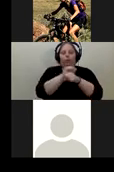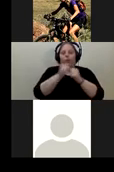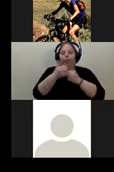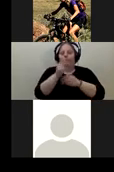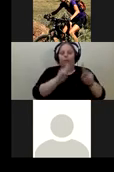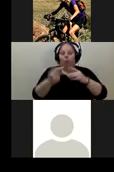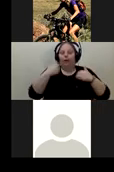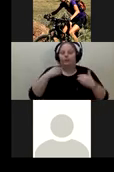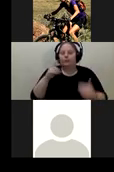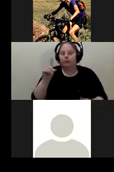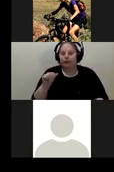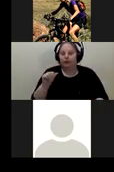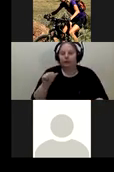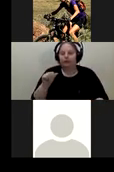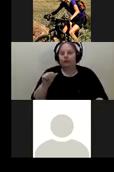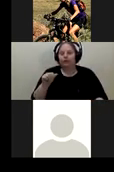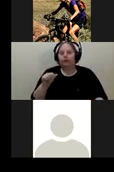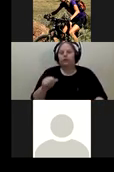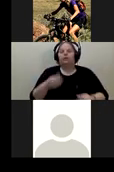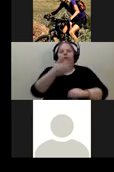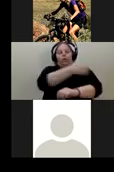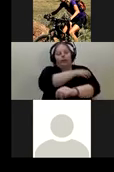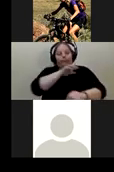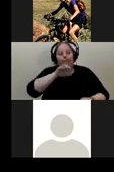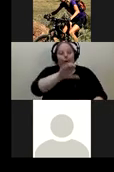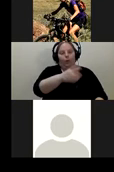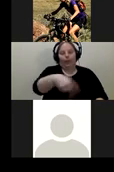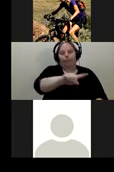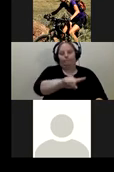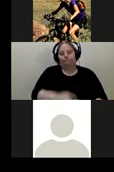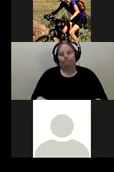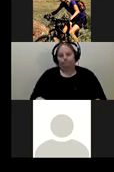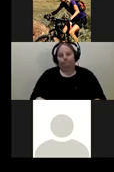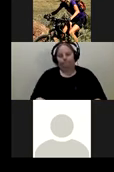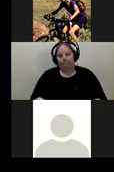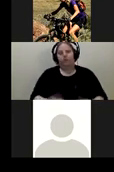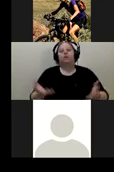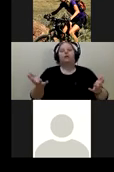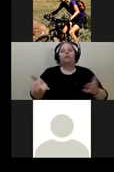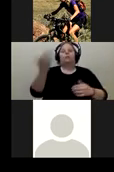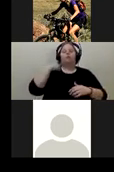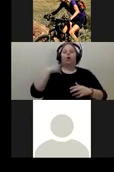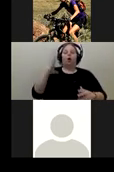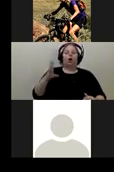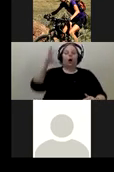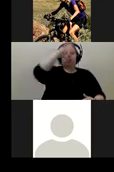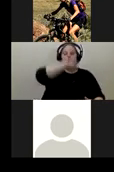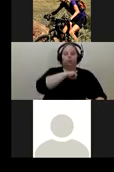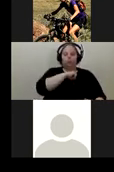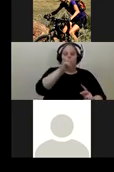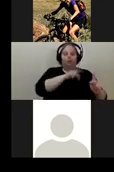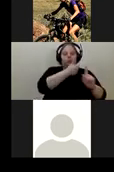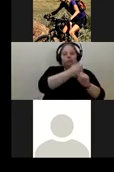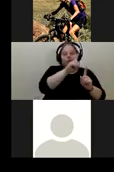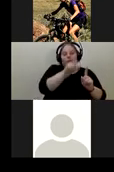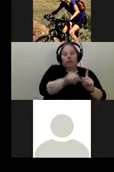disabilities in a mode of empowerment. We're moving from an assumption of people with disabilities